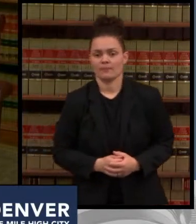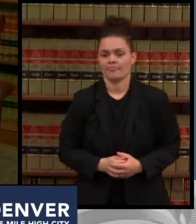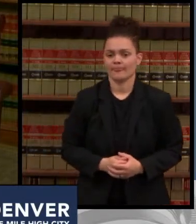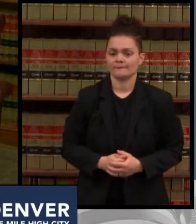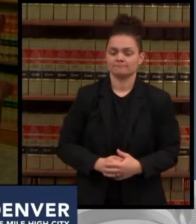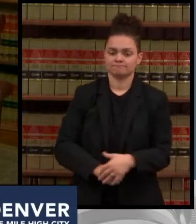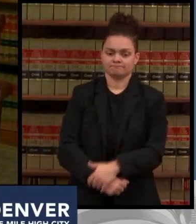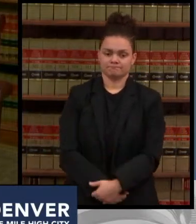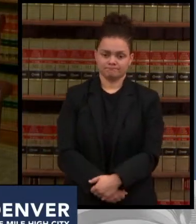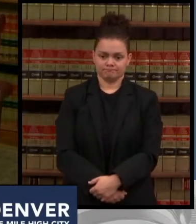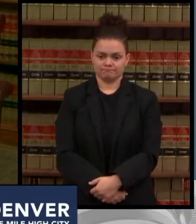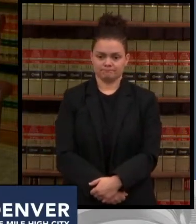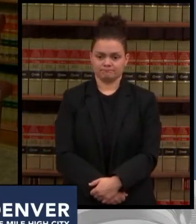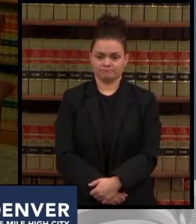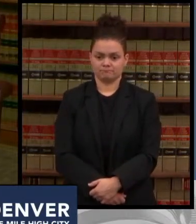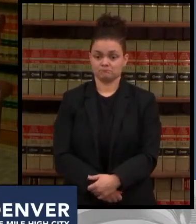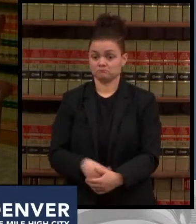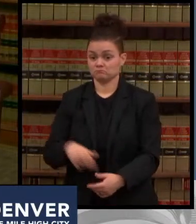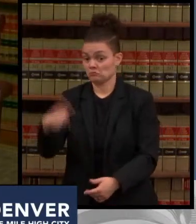Any others?